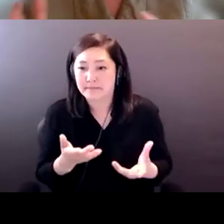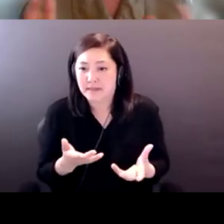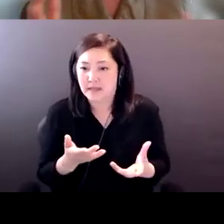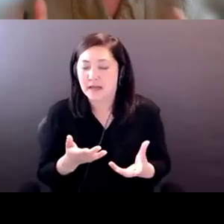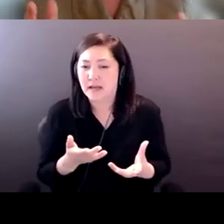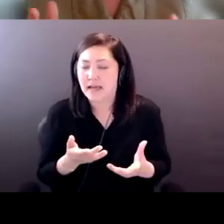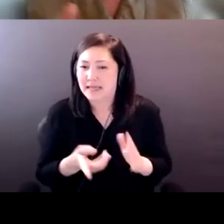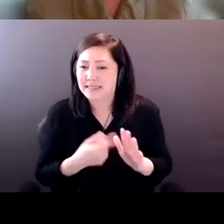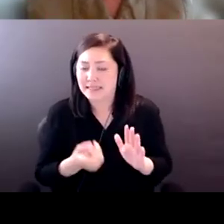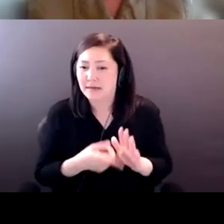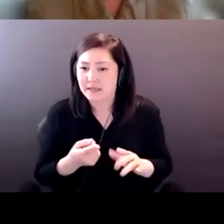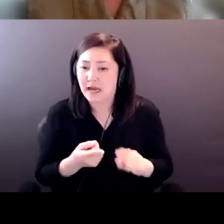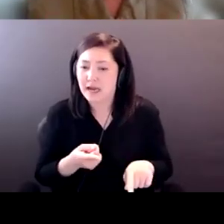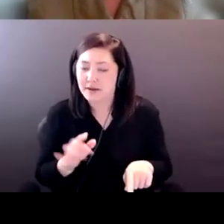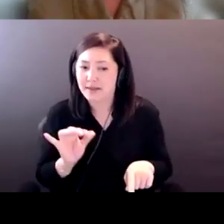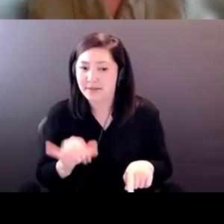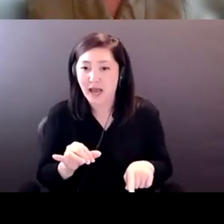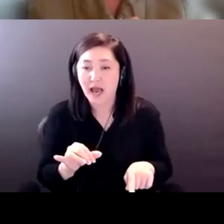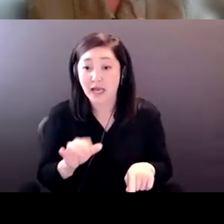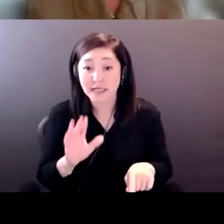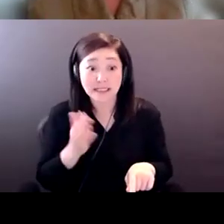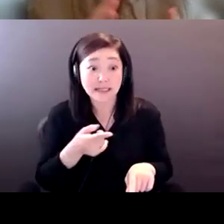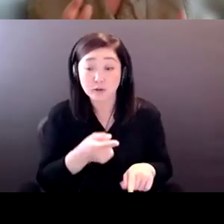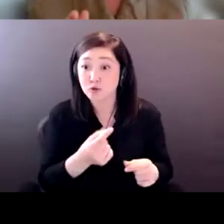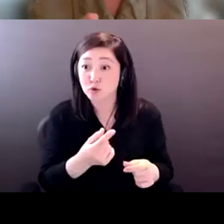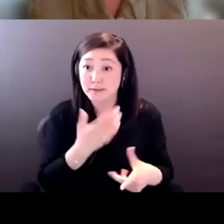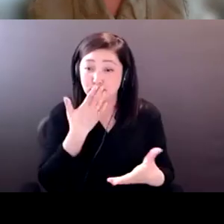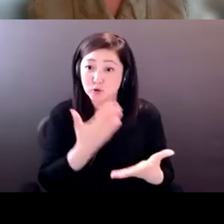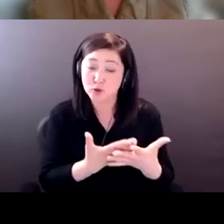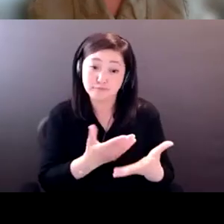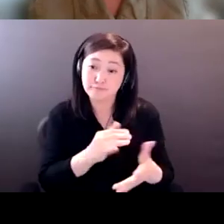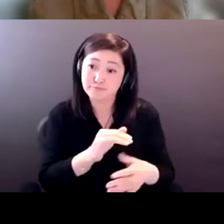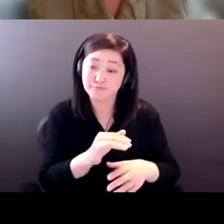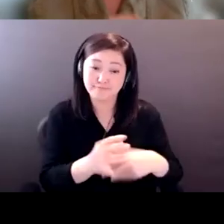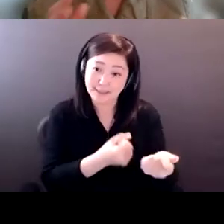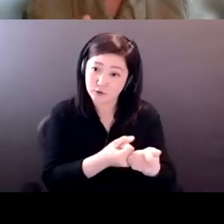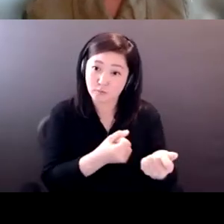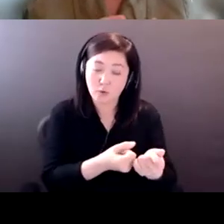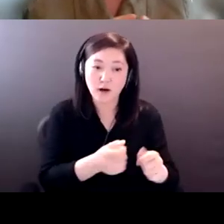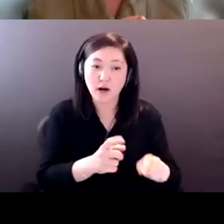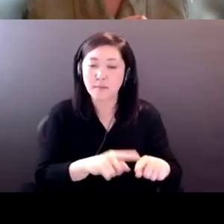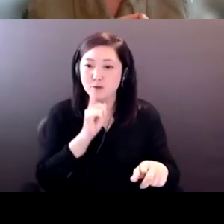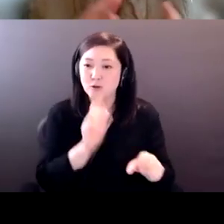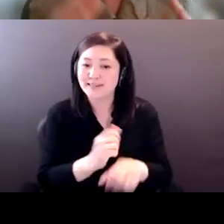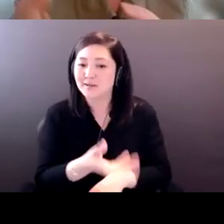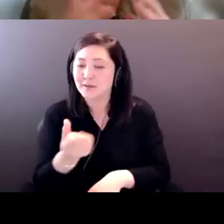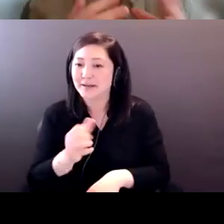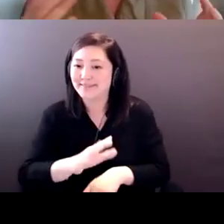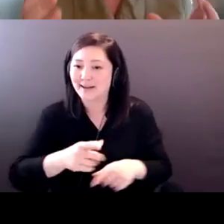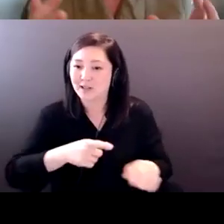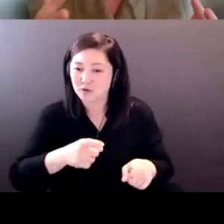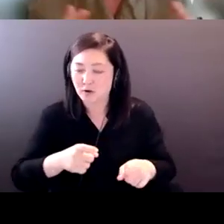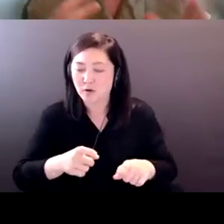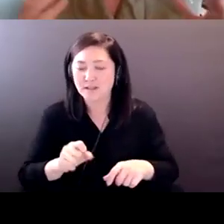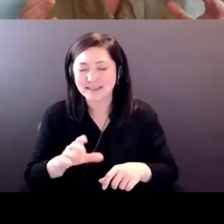to mask the removal of choice and voice. And so, I think the most important thing is to have awareness, and for the various